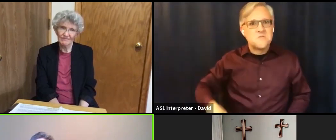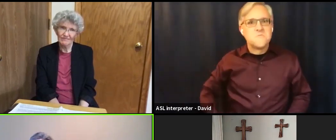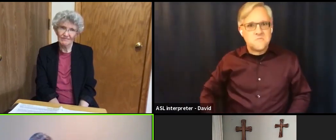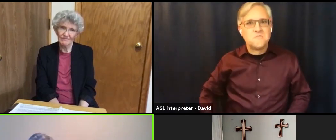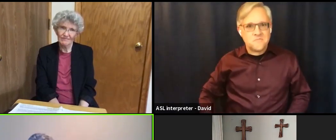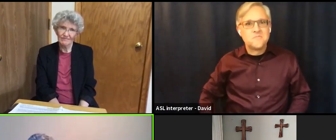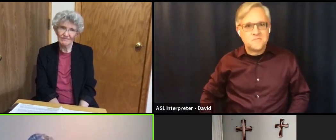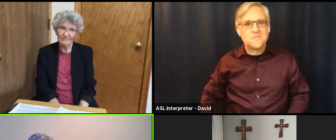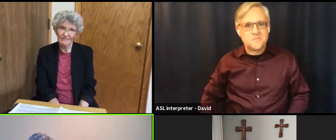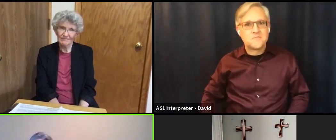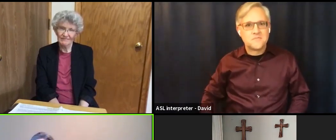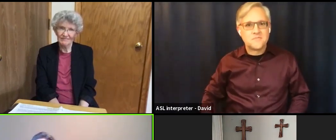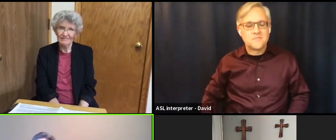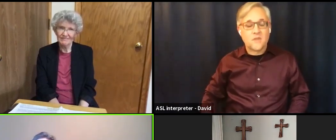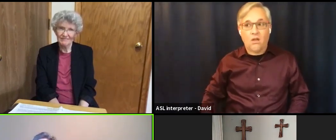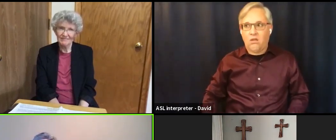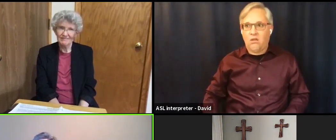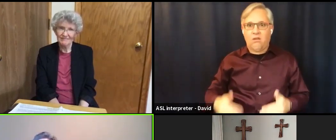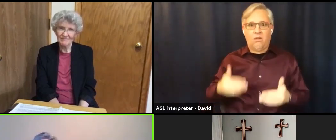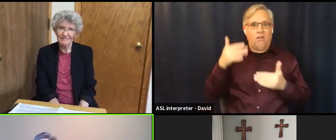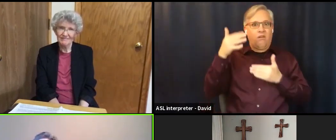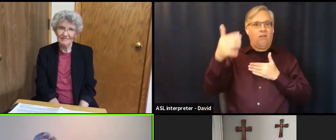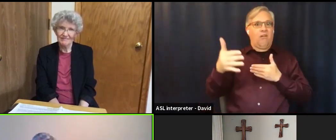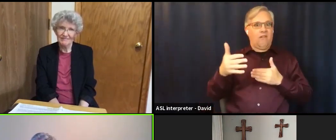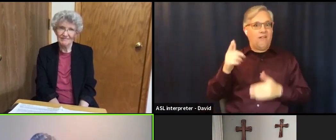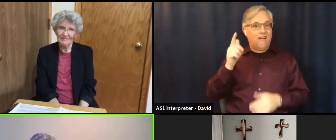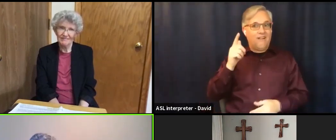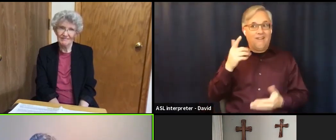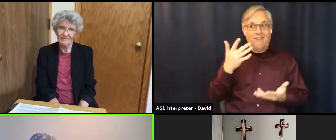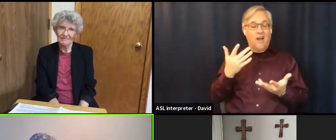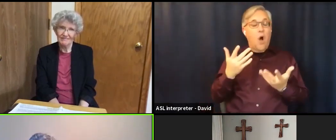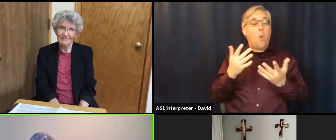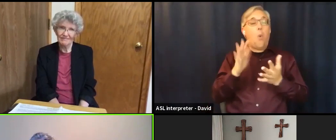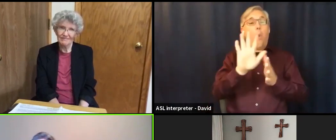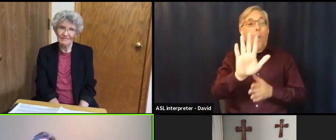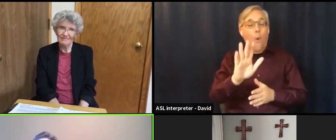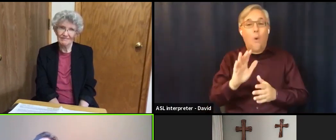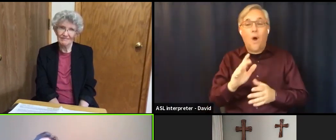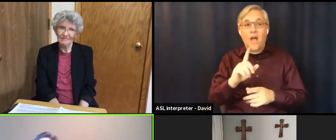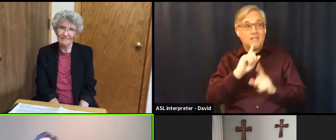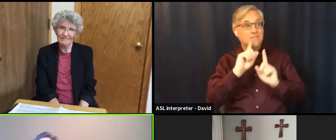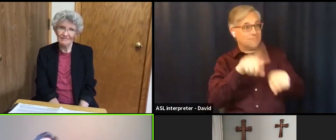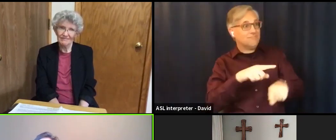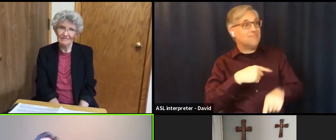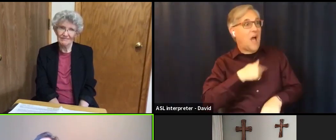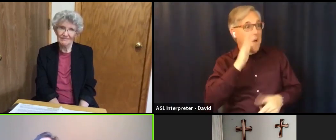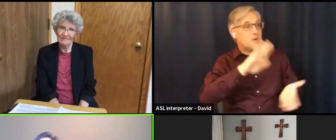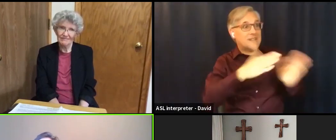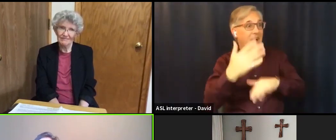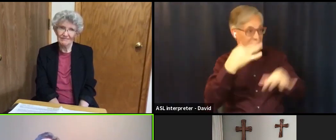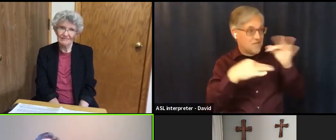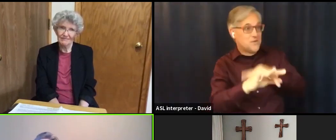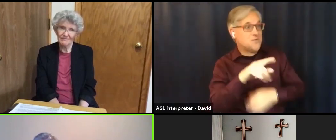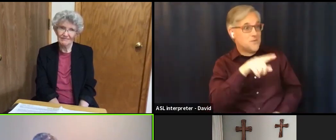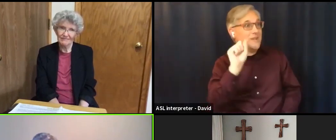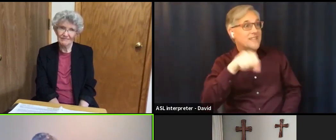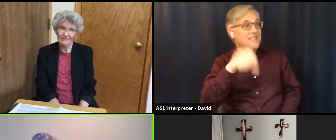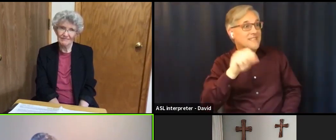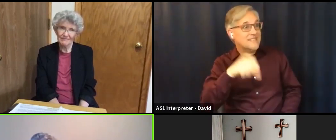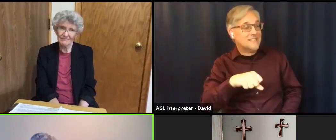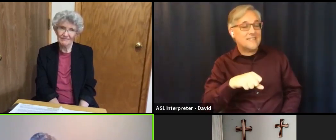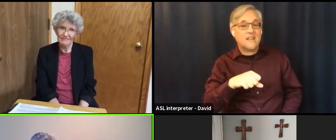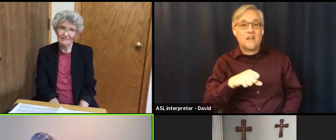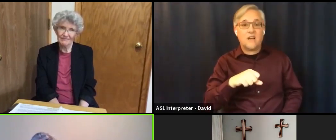And to his dismay, Jesus's response to those words and Peter's own